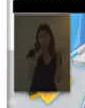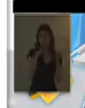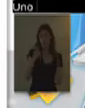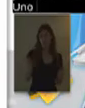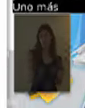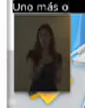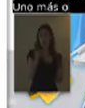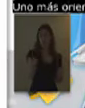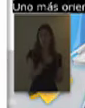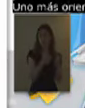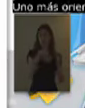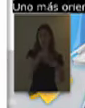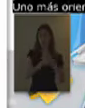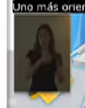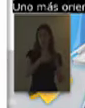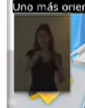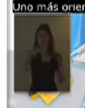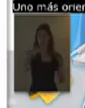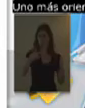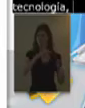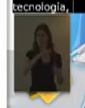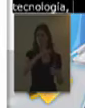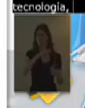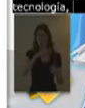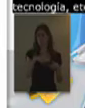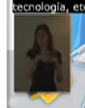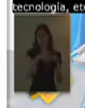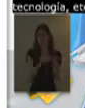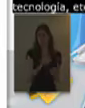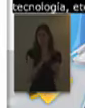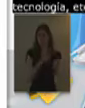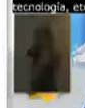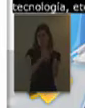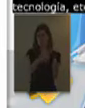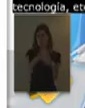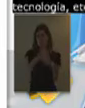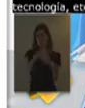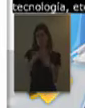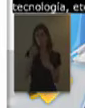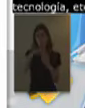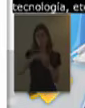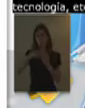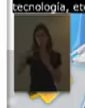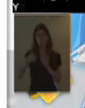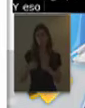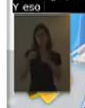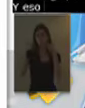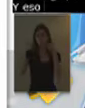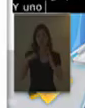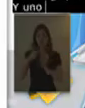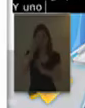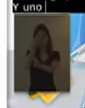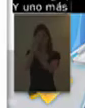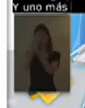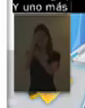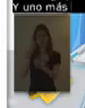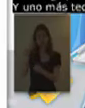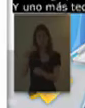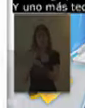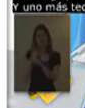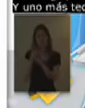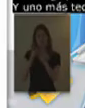more about promotion and the use of technology and so on. Information society, and then a more technological side, which is where we